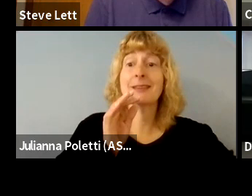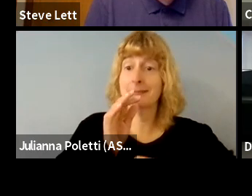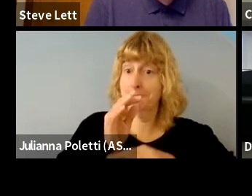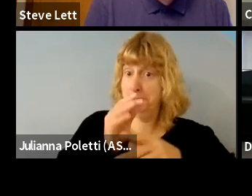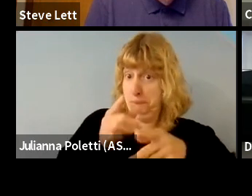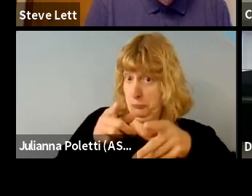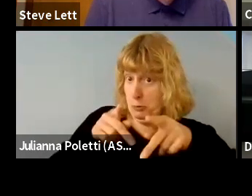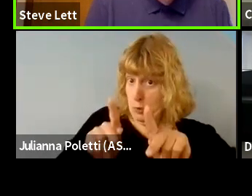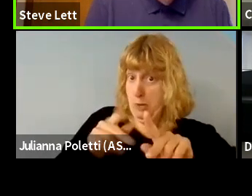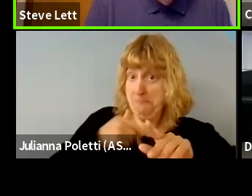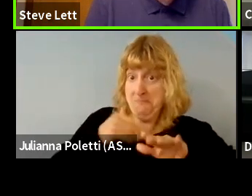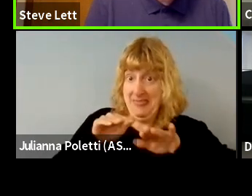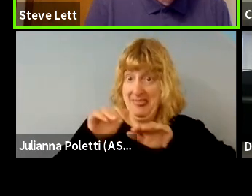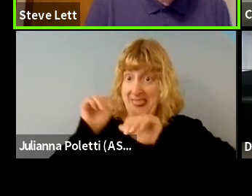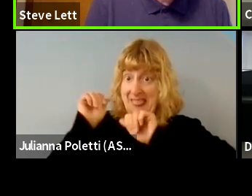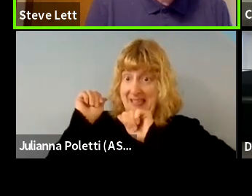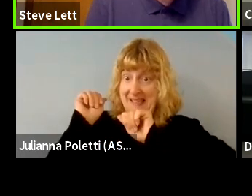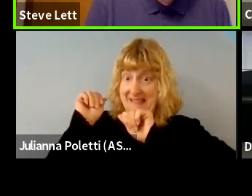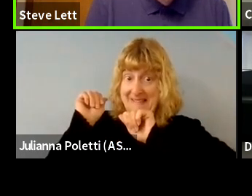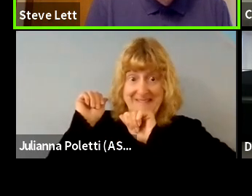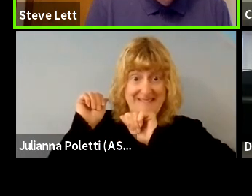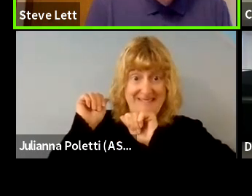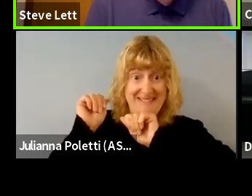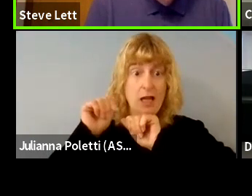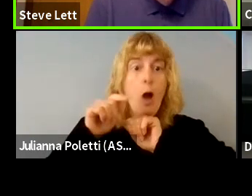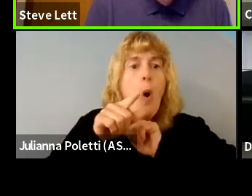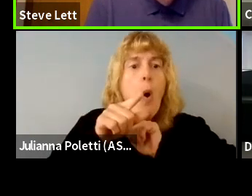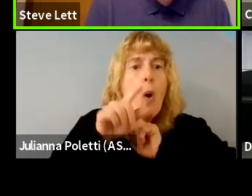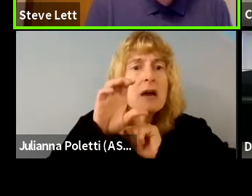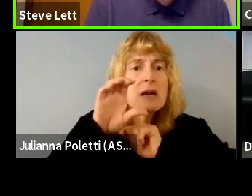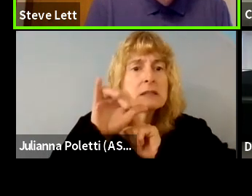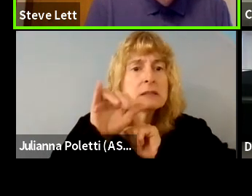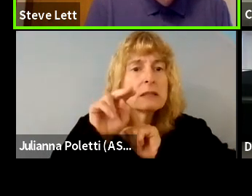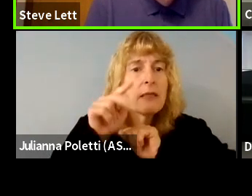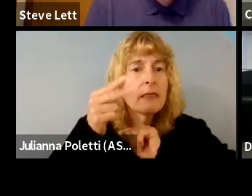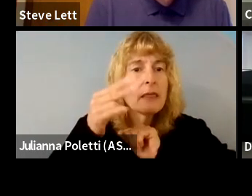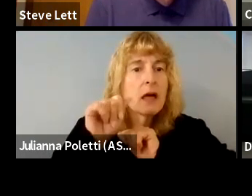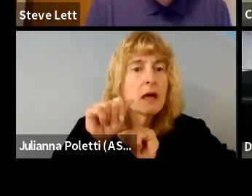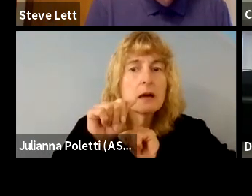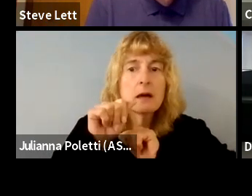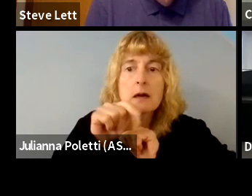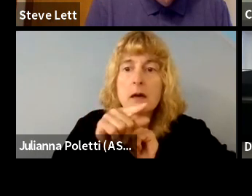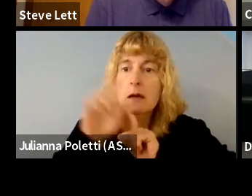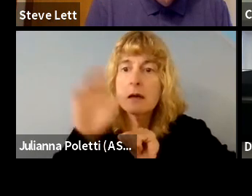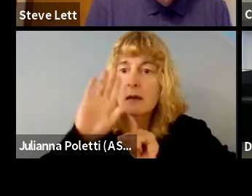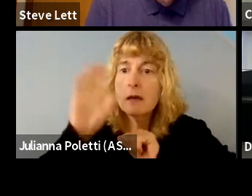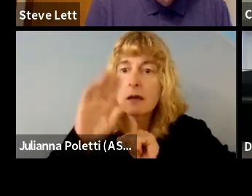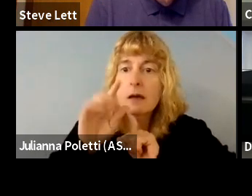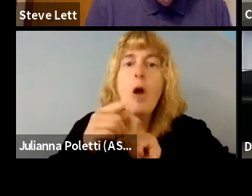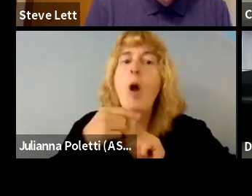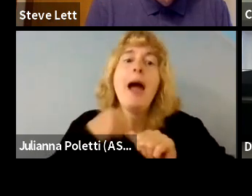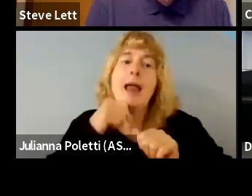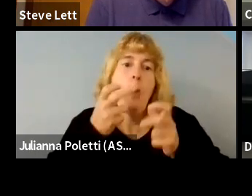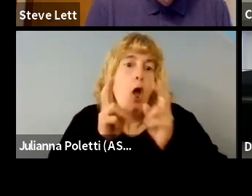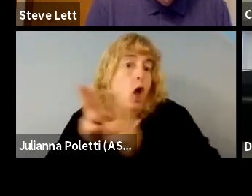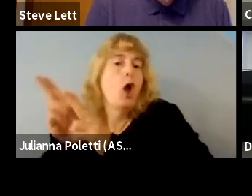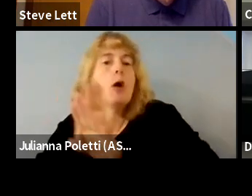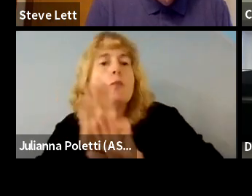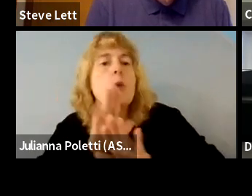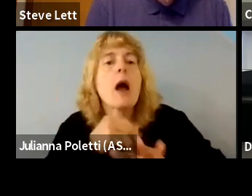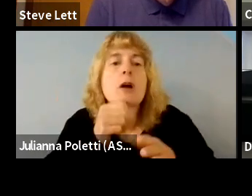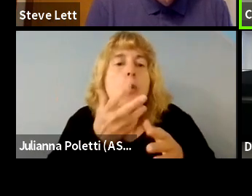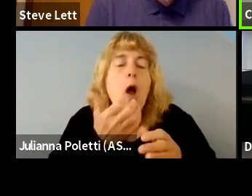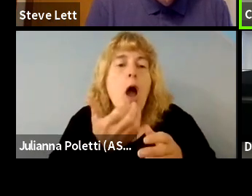By your leave. Cynthia, you were waving. You have something for Tom before he leaves? Certainly, I'm not trying to rush off. I just don't No. want to take up all your